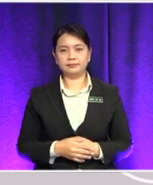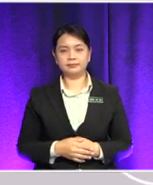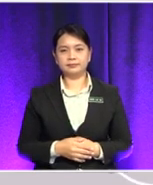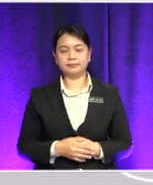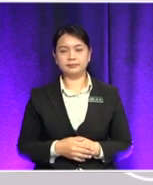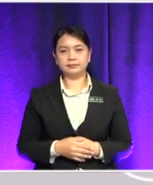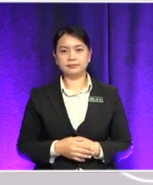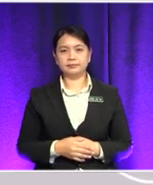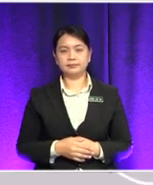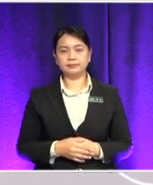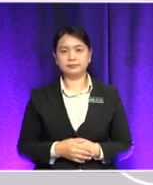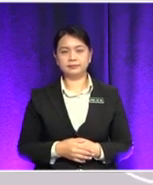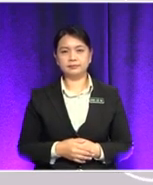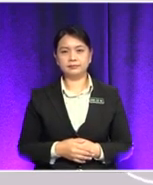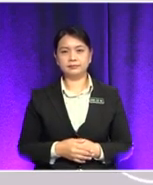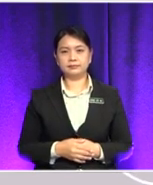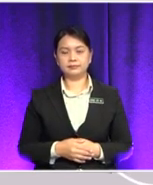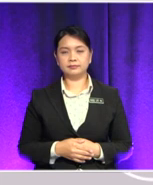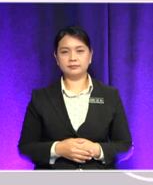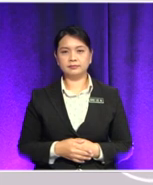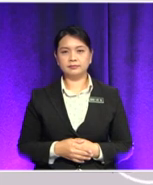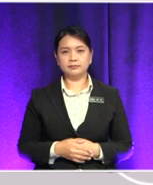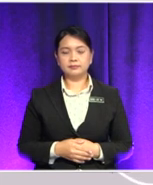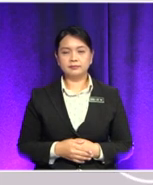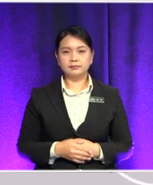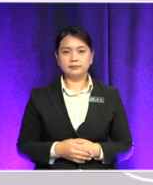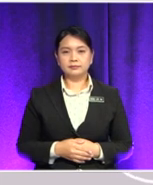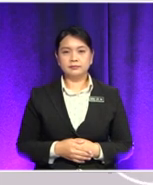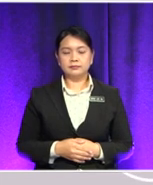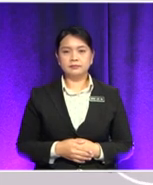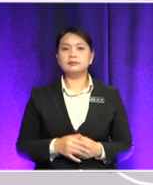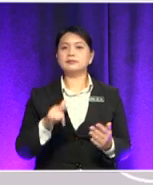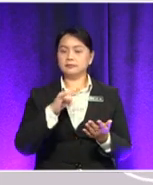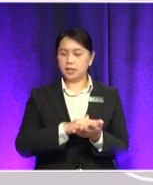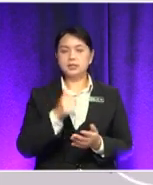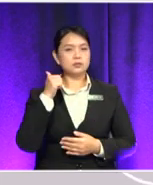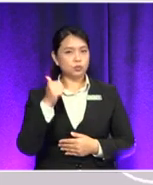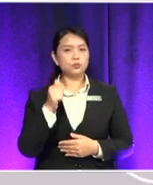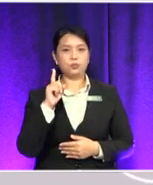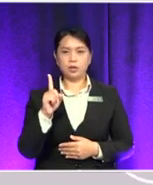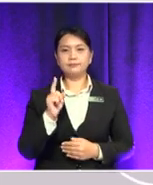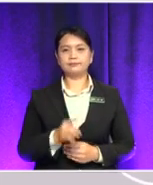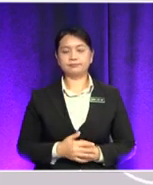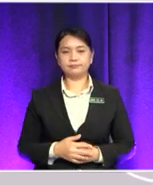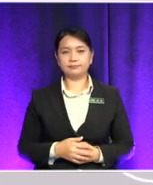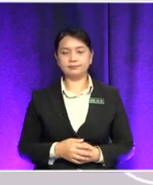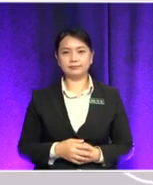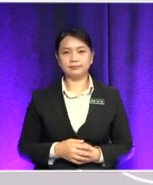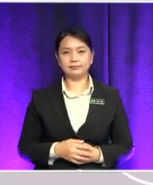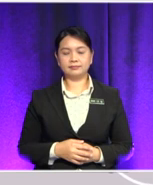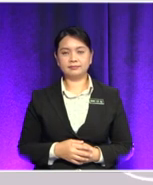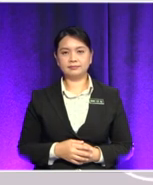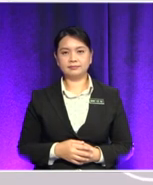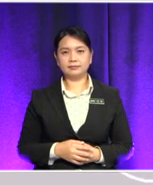people who are dropping this rubbish. That's a good one, Shahira. Good point. Okay.